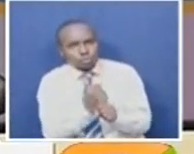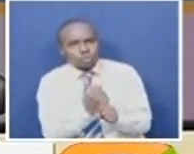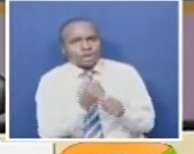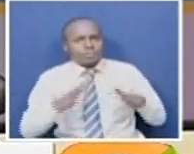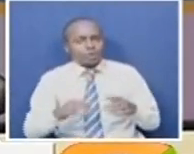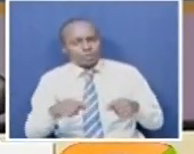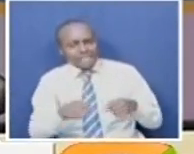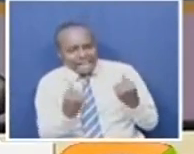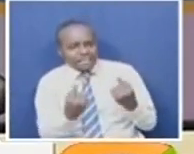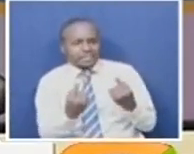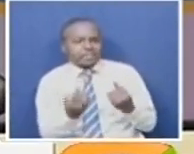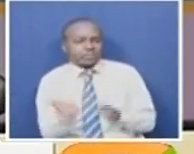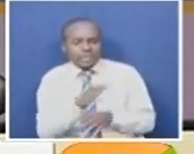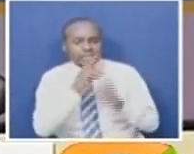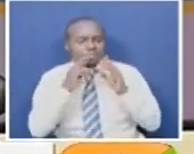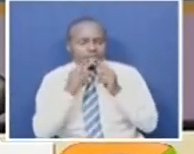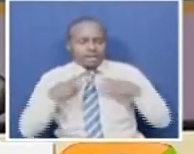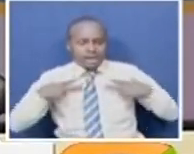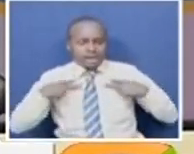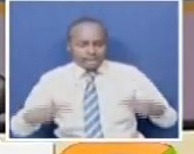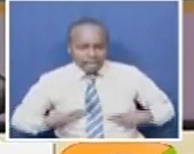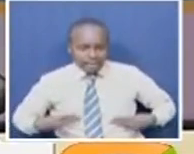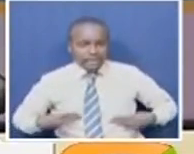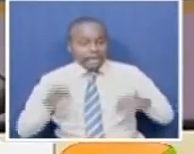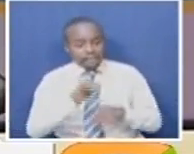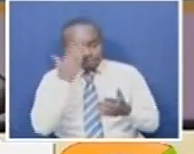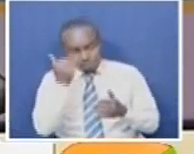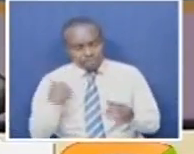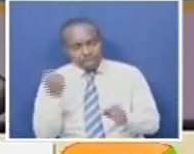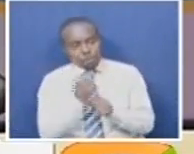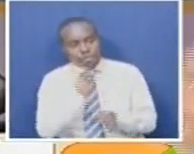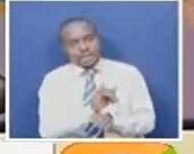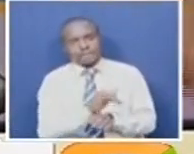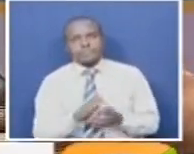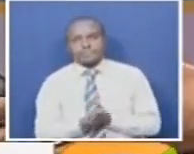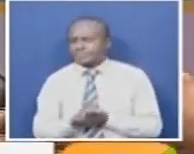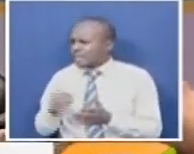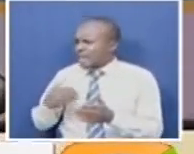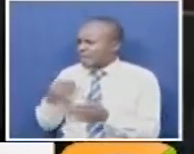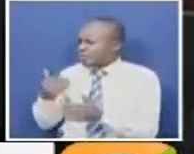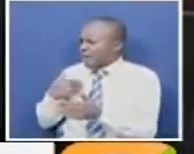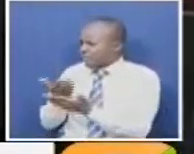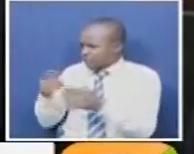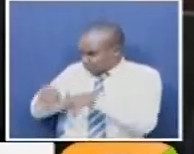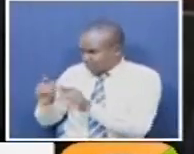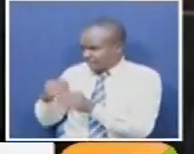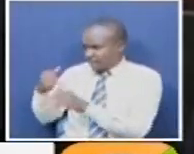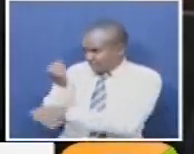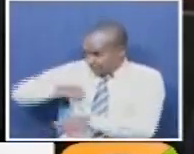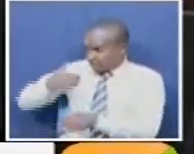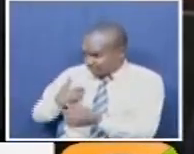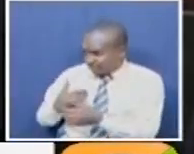receive healing and restoration. So that's why I do what I do and I love it. Have you encountered any form of abuse yourself?